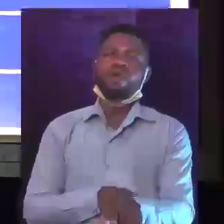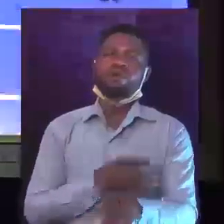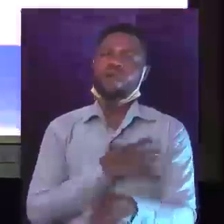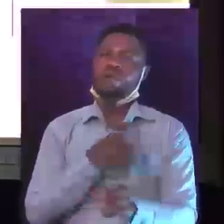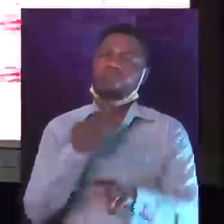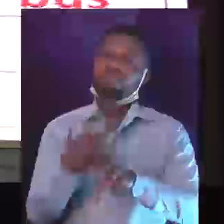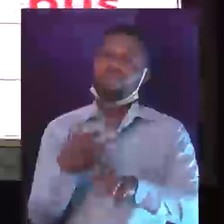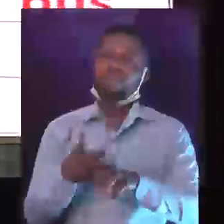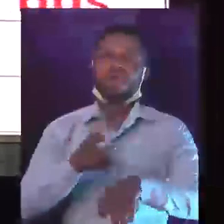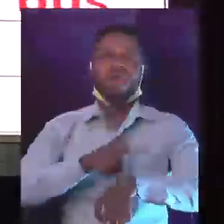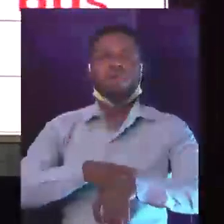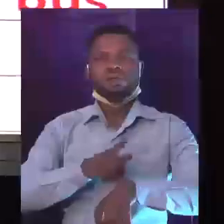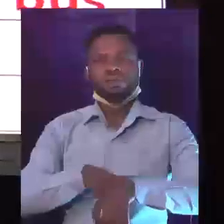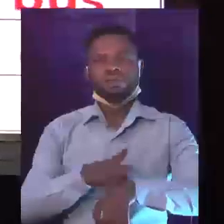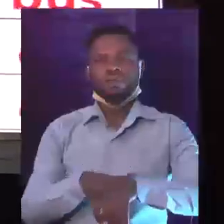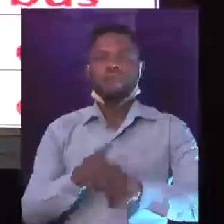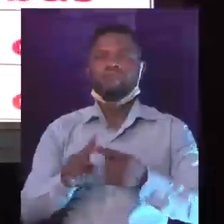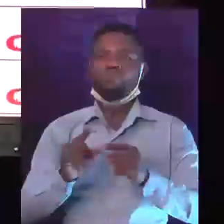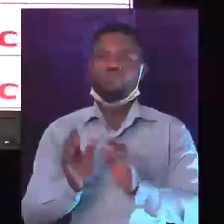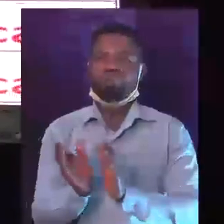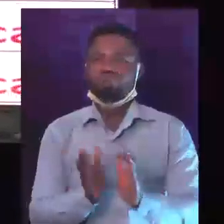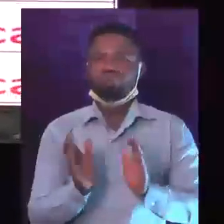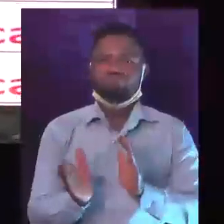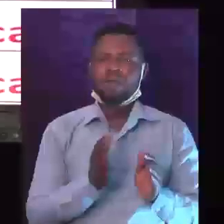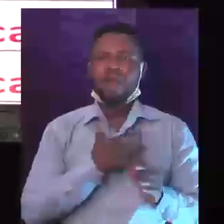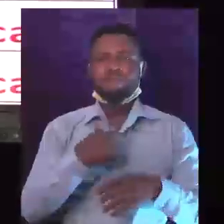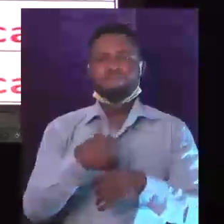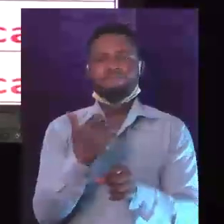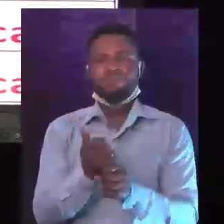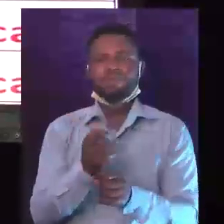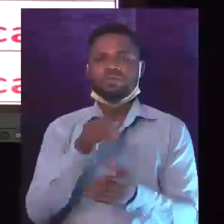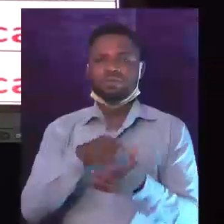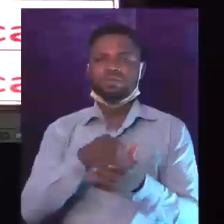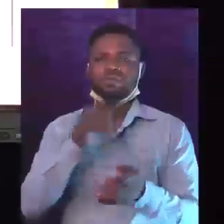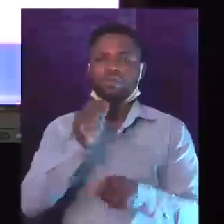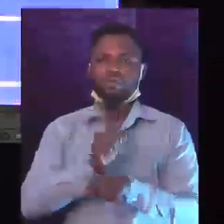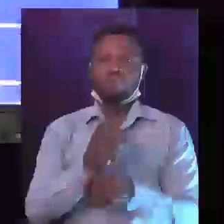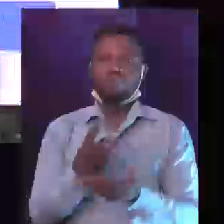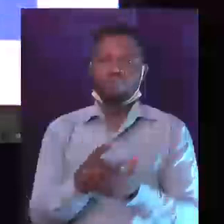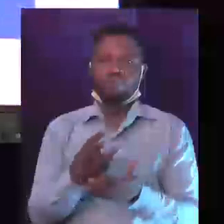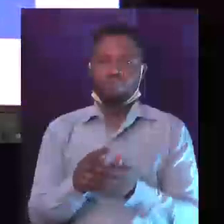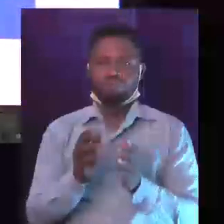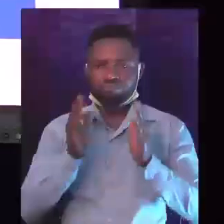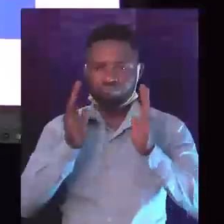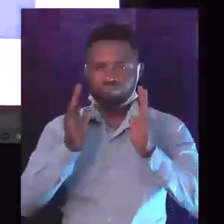and difficult time organizing and making sense of this data. Let's move